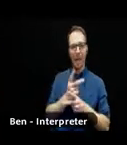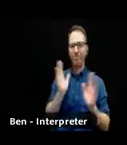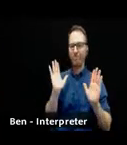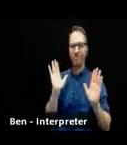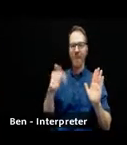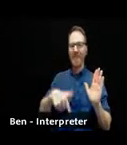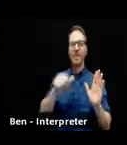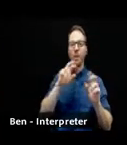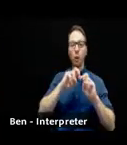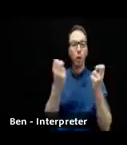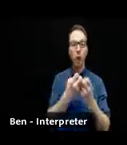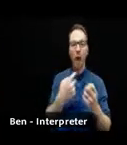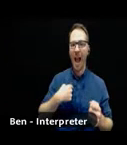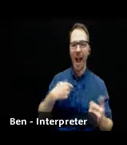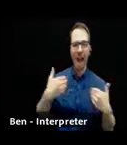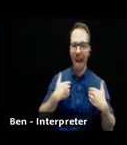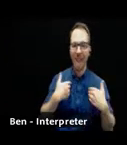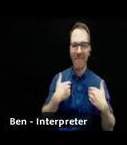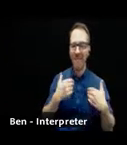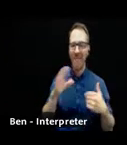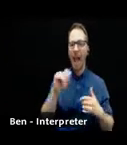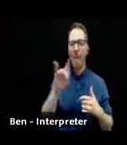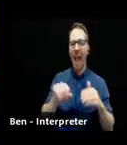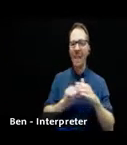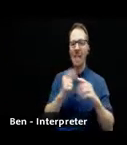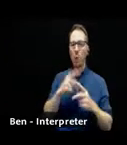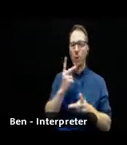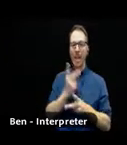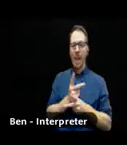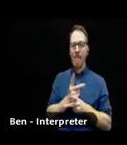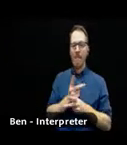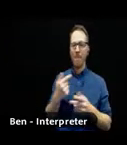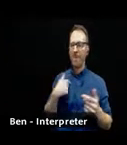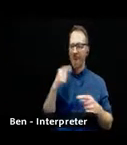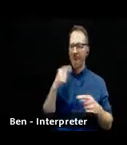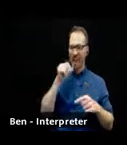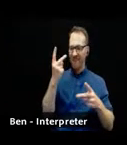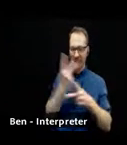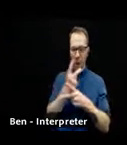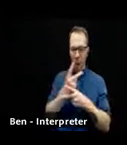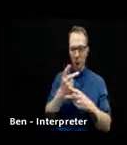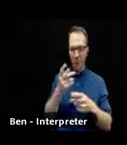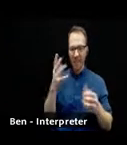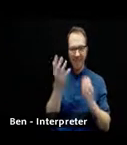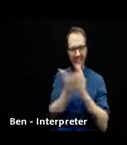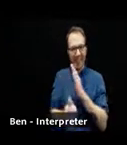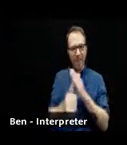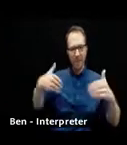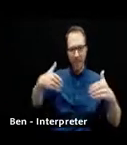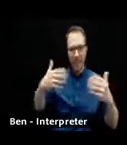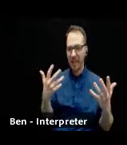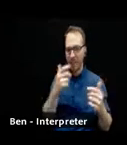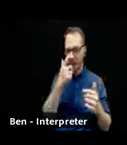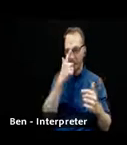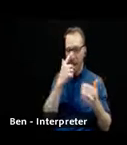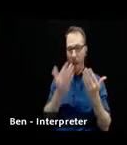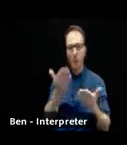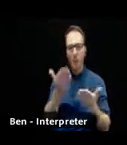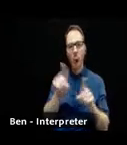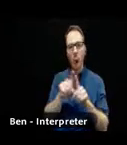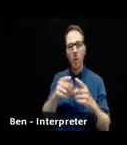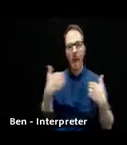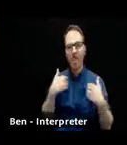circle that I have the capacity to keep, right? Or that we haven't figured out the skills on this yet. There may also be